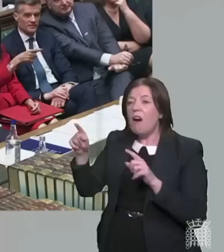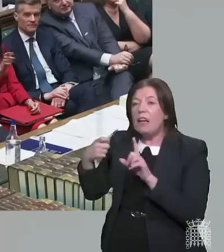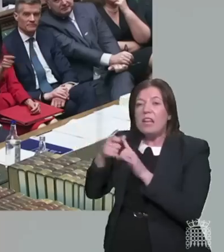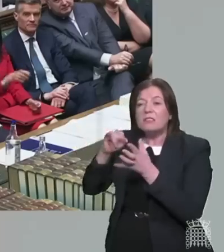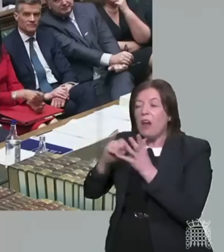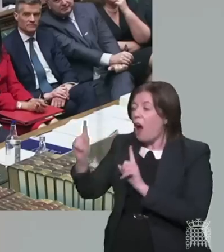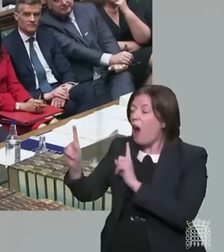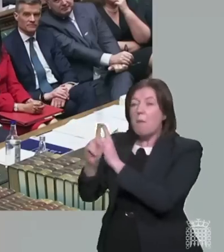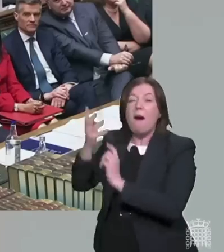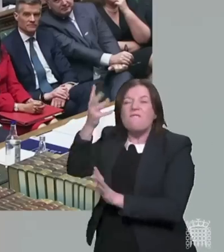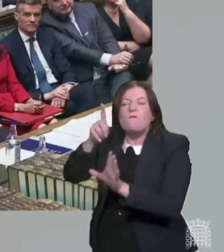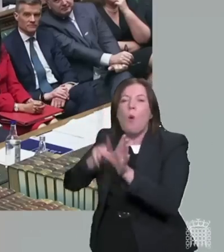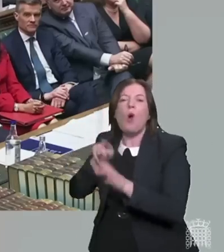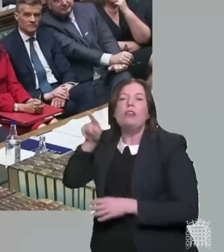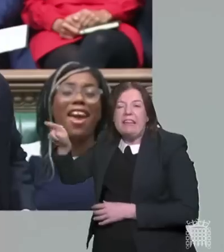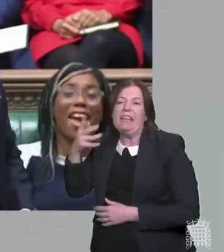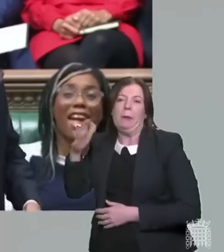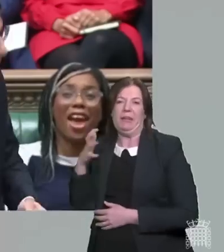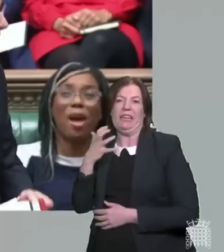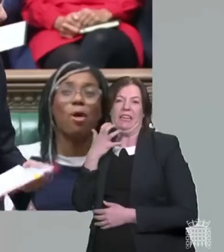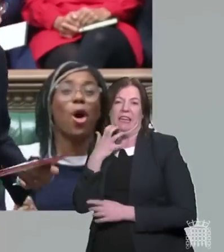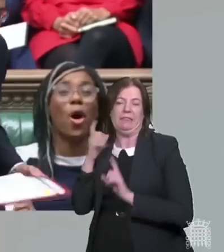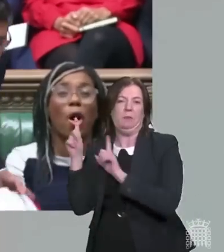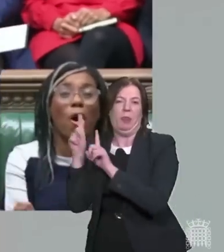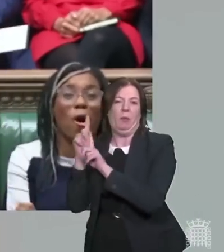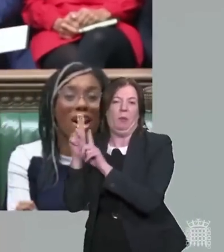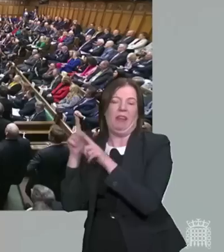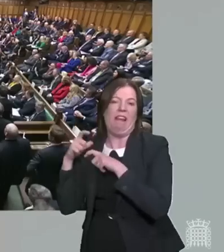Speaker. He has no principles and just petty politics.